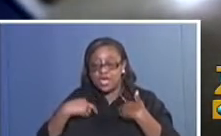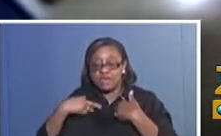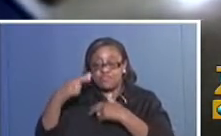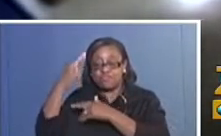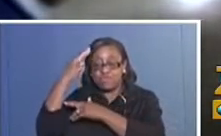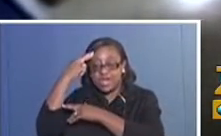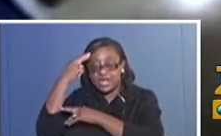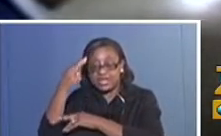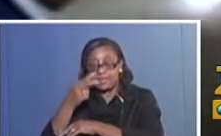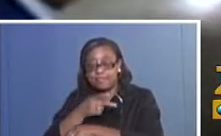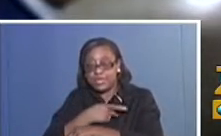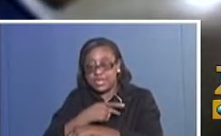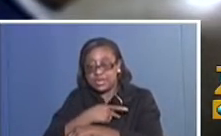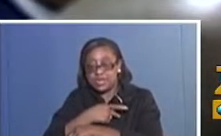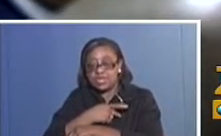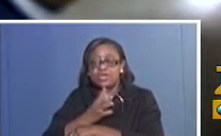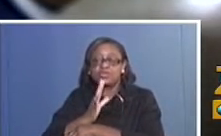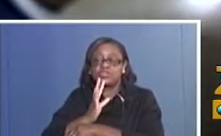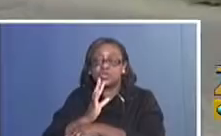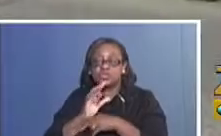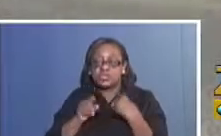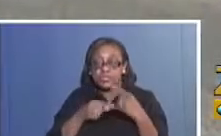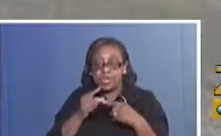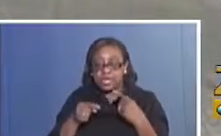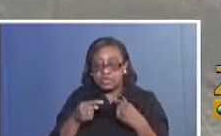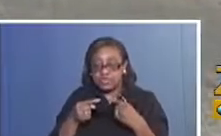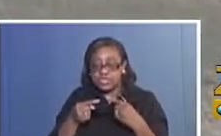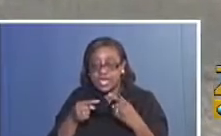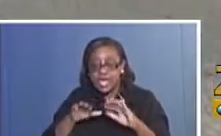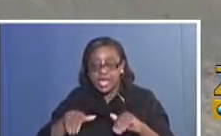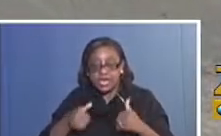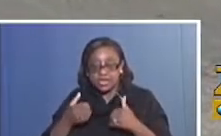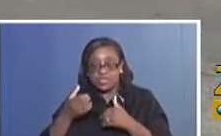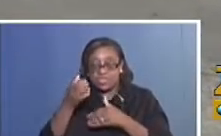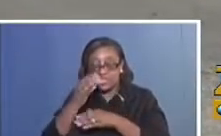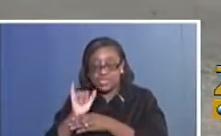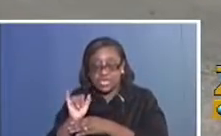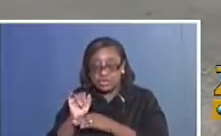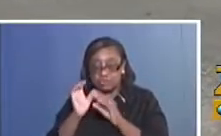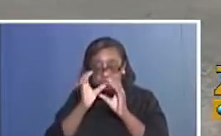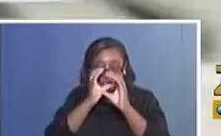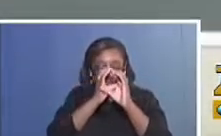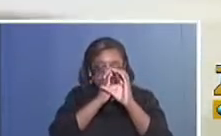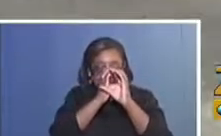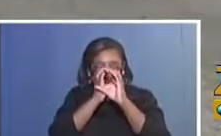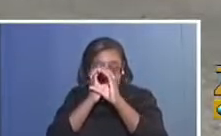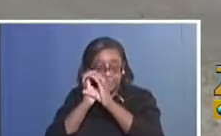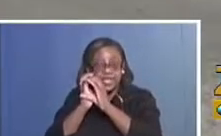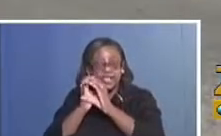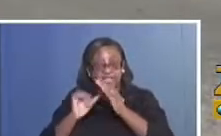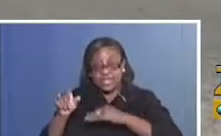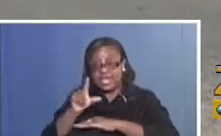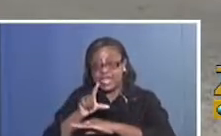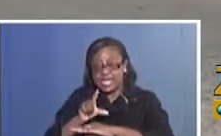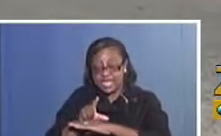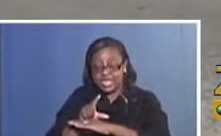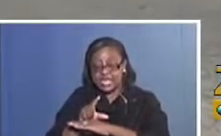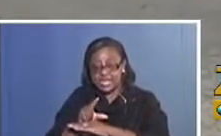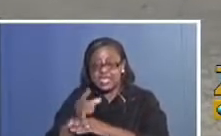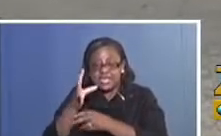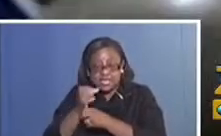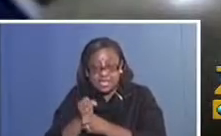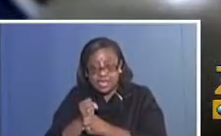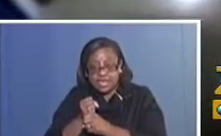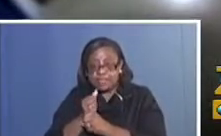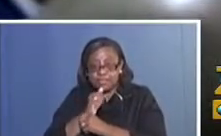Pinder confirming that the current administration undertaking a major surveillance of land in the area, utilizing private contractors